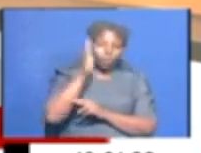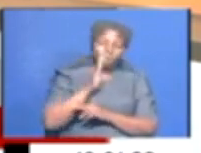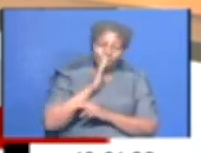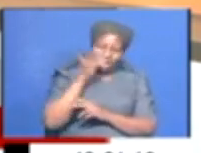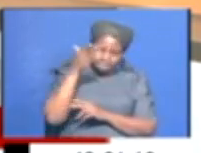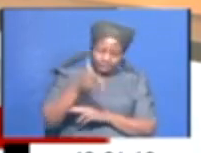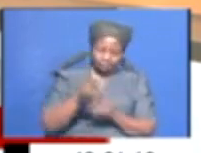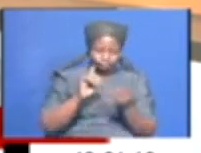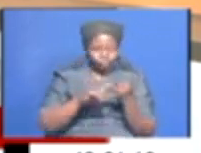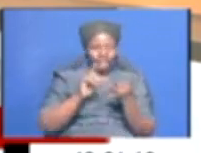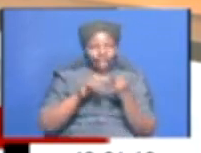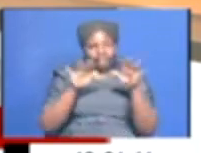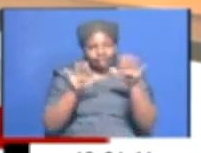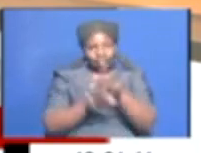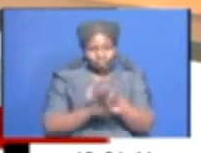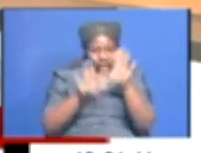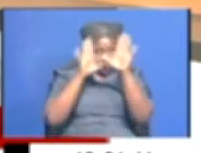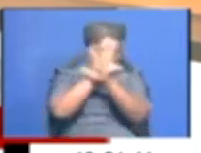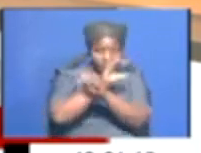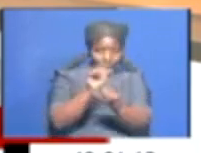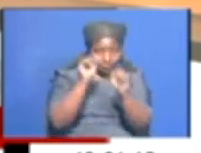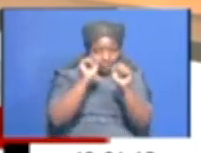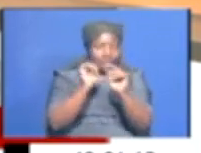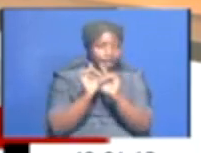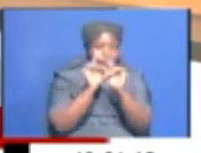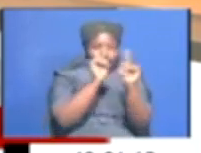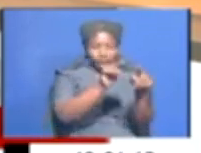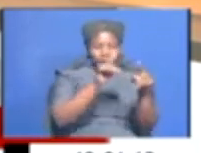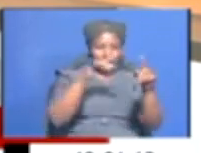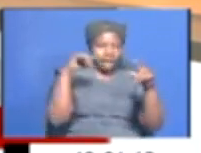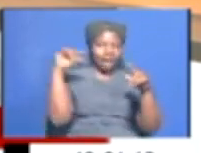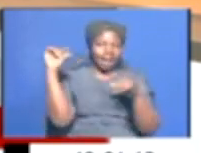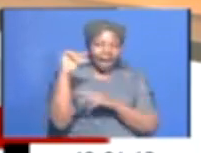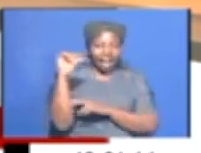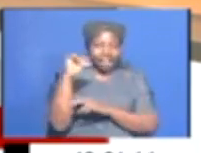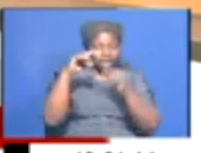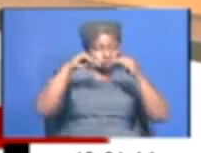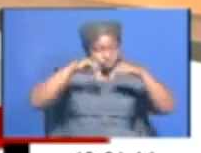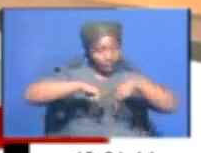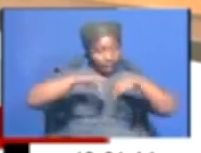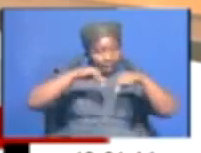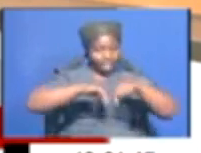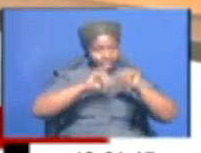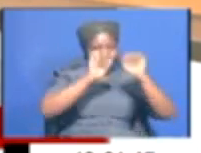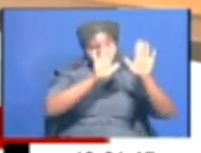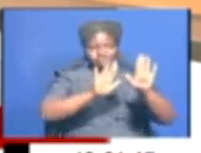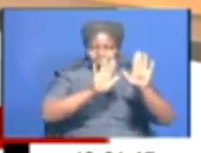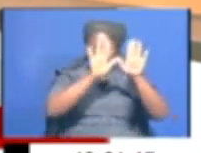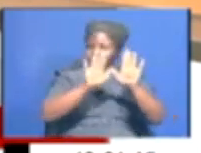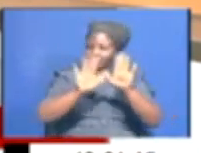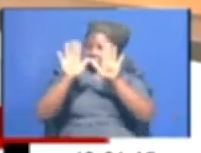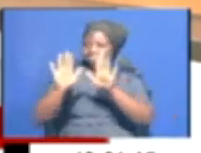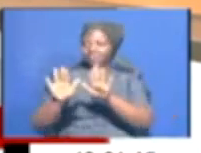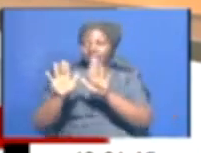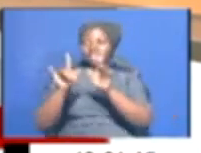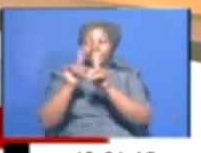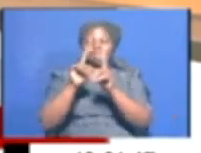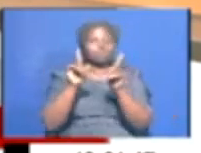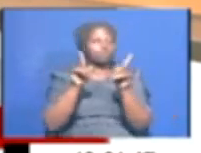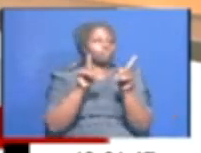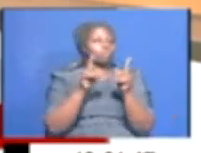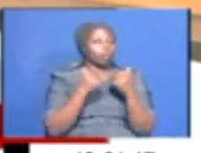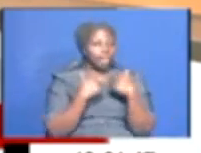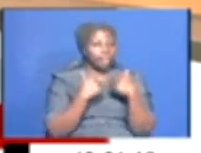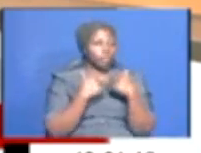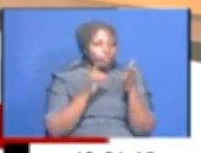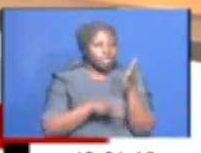Deputy President is going to be in Garissa today, taking his campaigns around the country. And also, we have got the